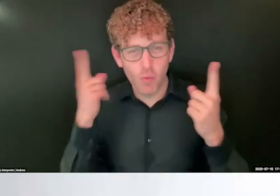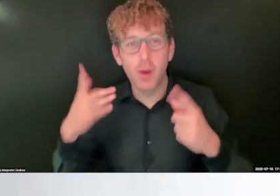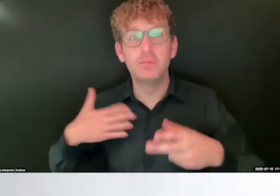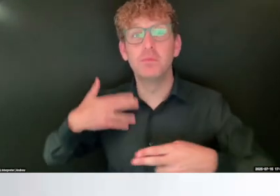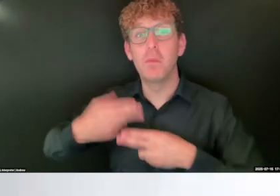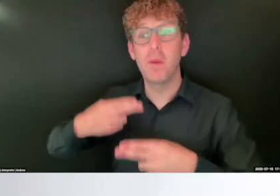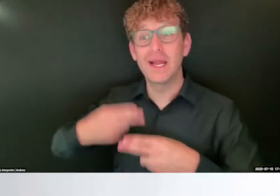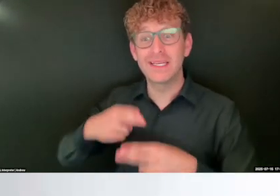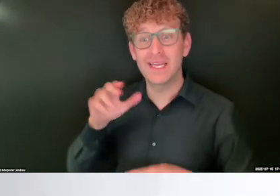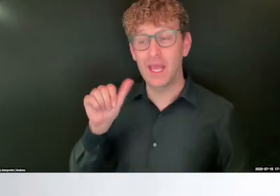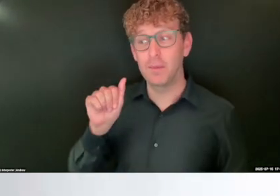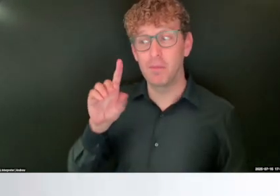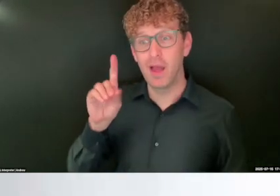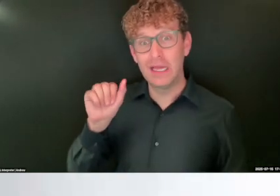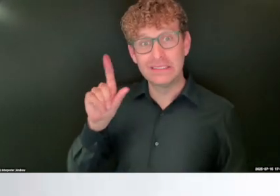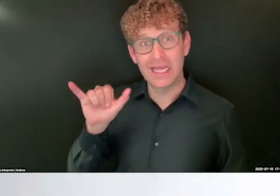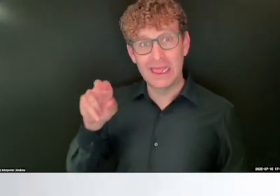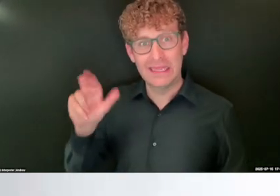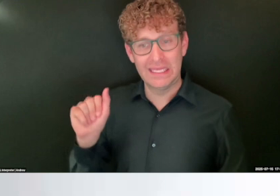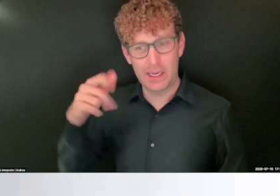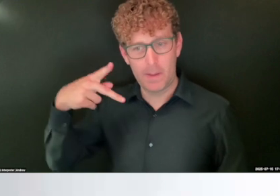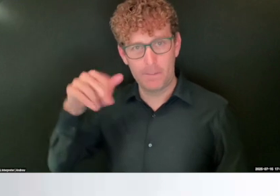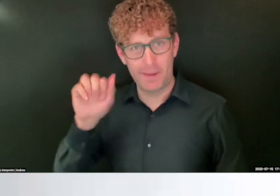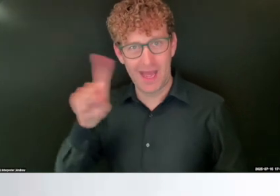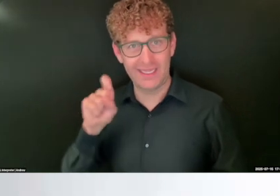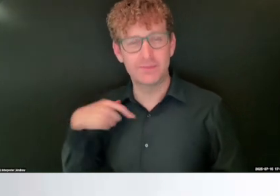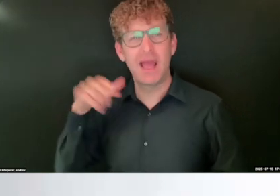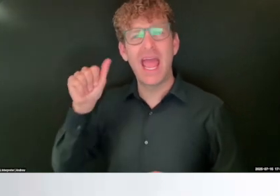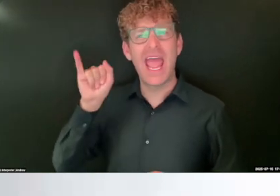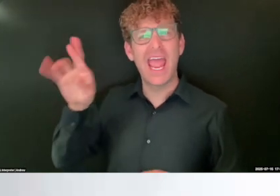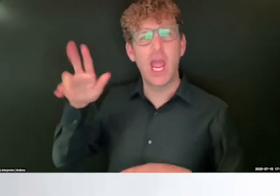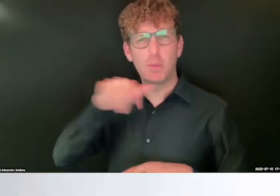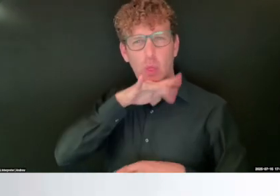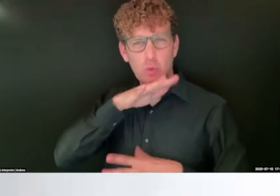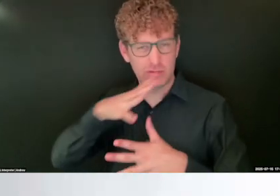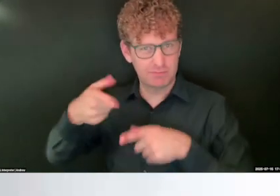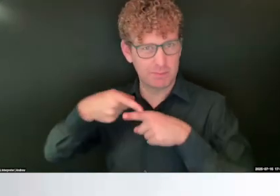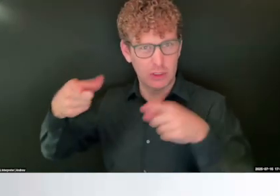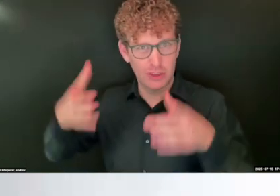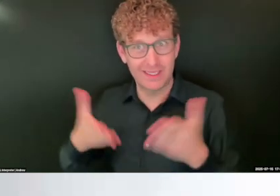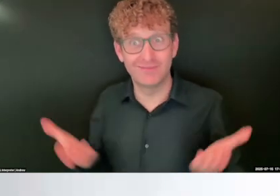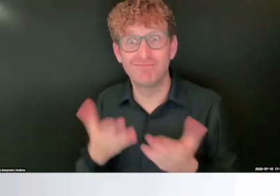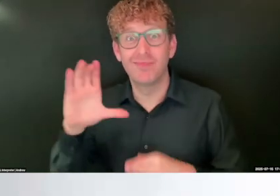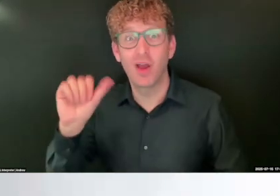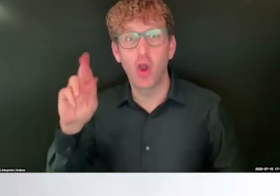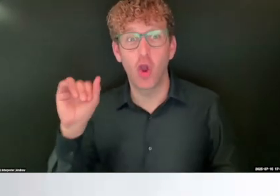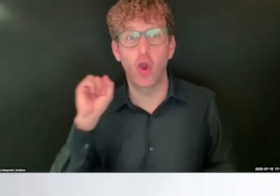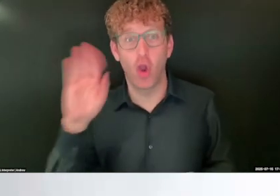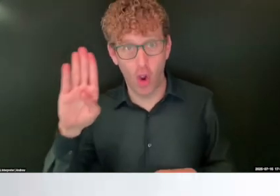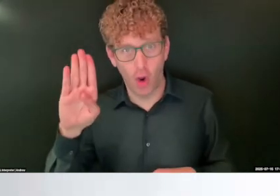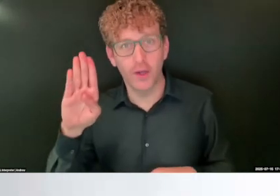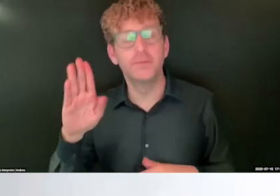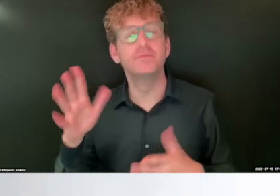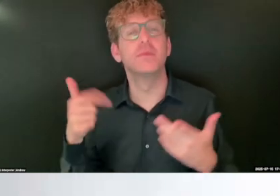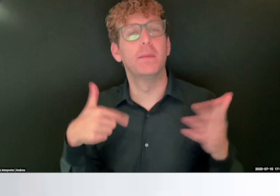Annalena Paez. I'm an air pollution specialist here at CARB, along with planning the evening community meetings